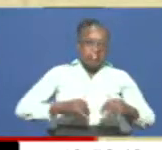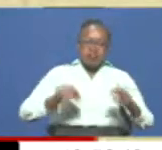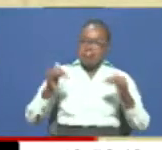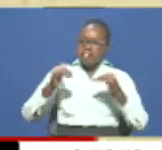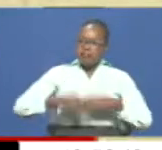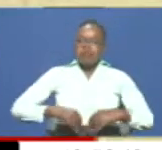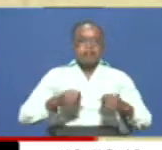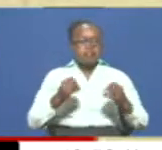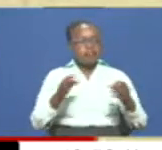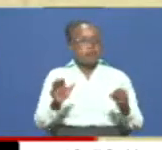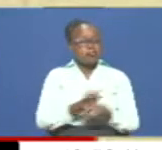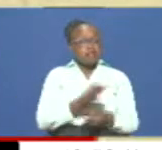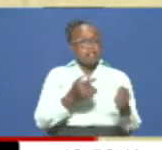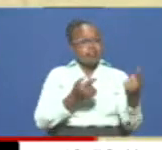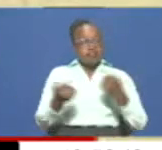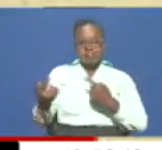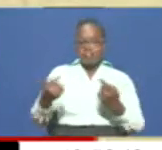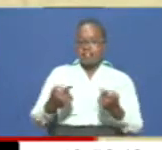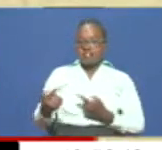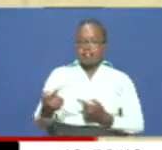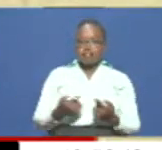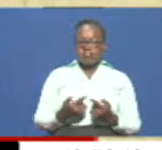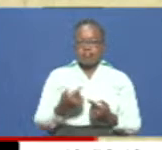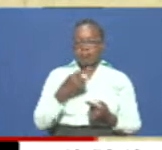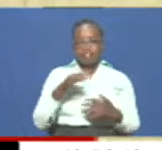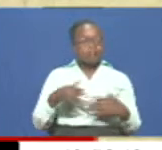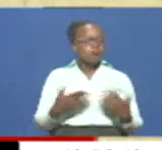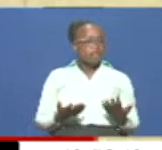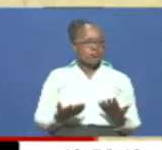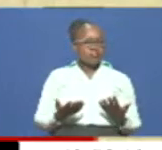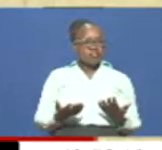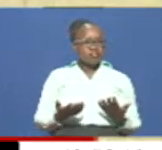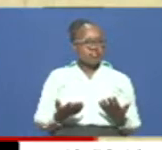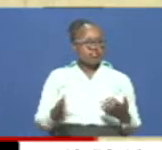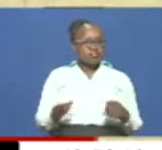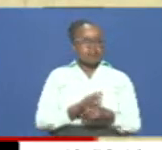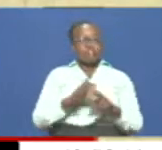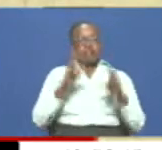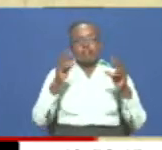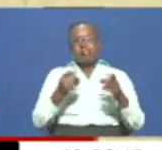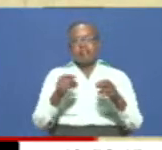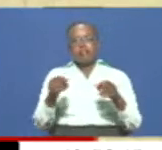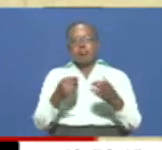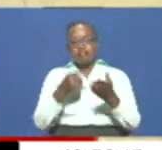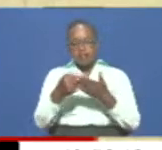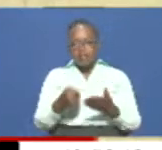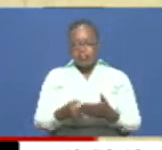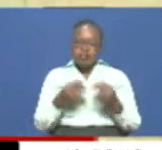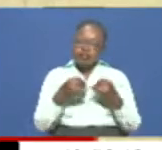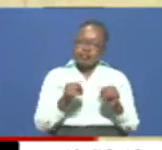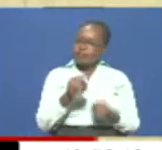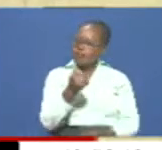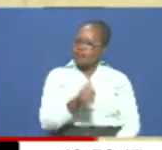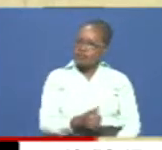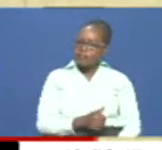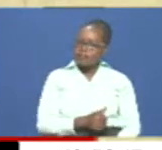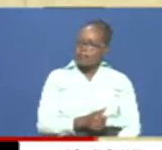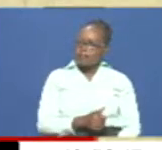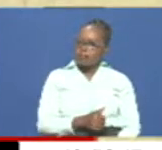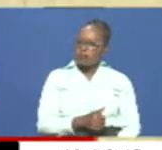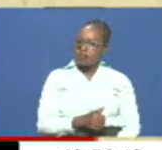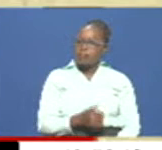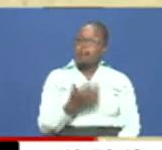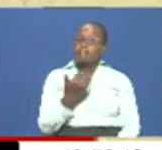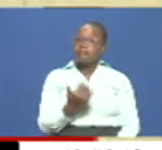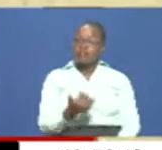been there. You know, how come that most of the issues that we have discussed has not been implemented by them? So let them now have